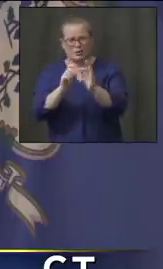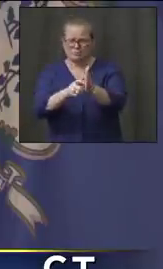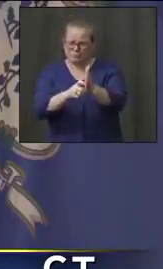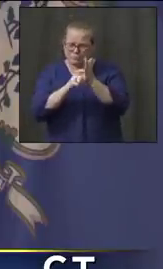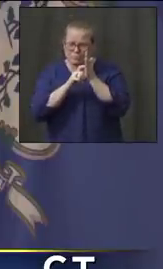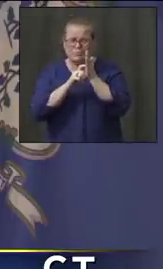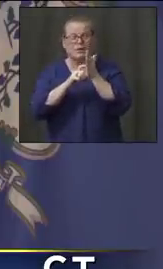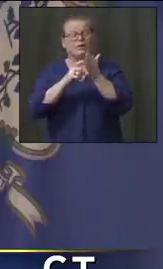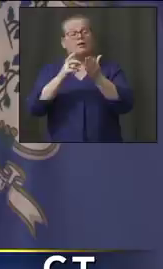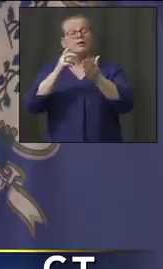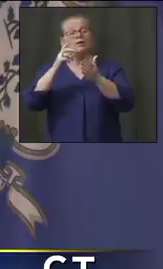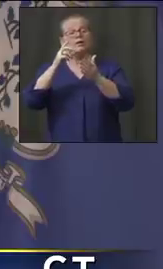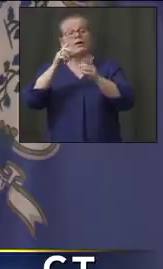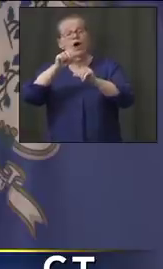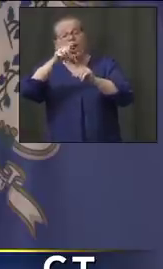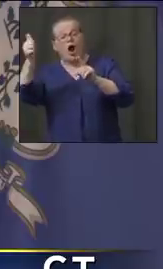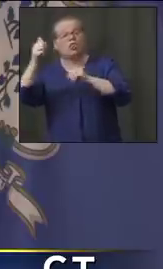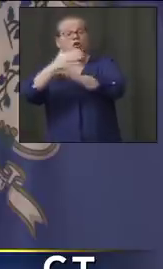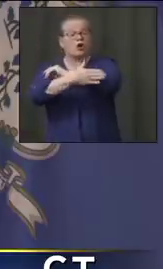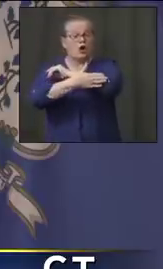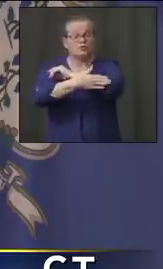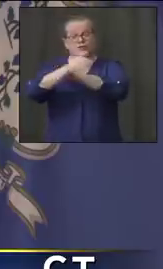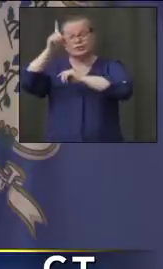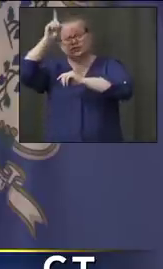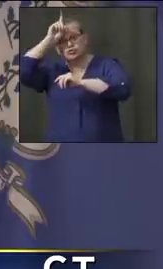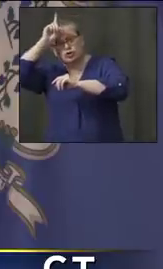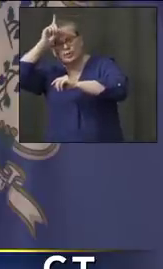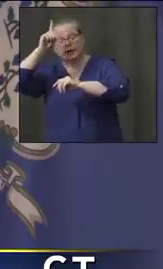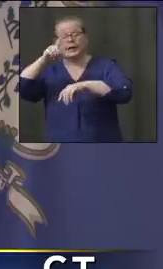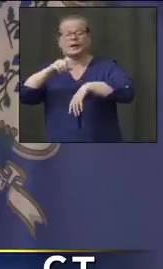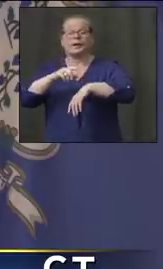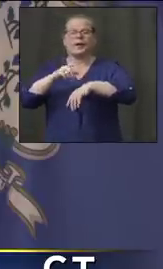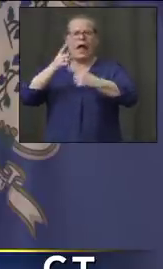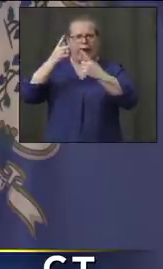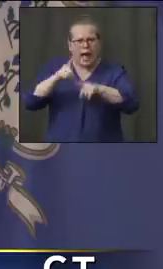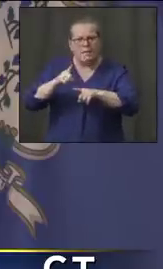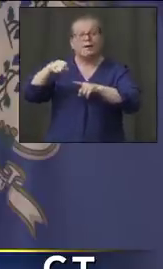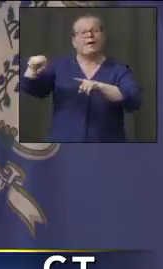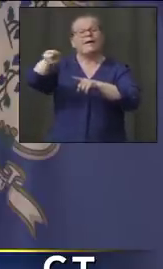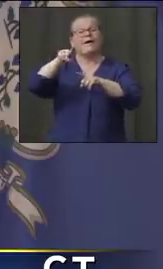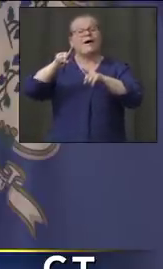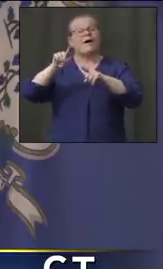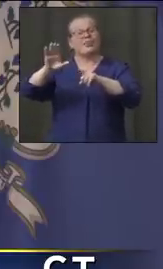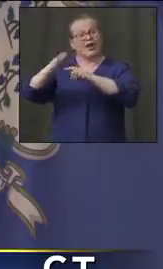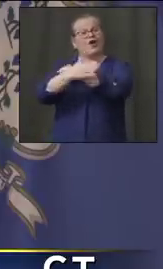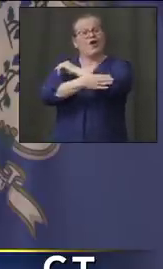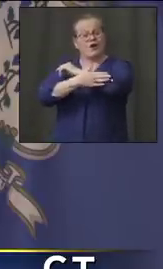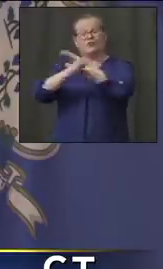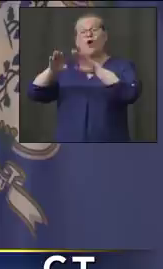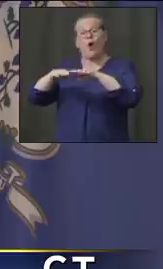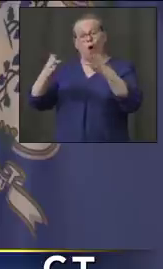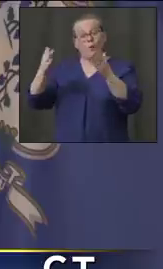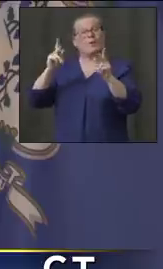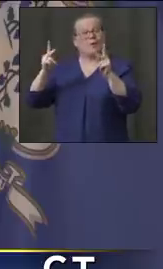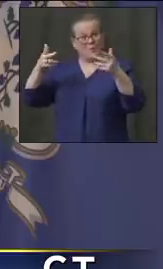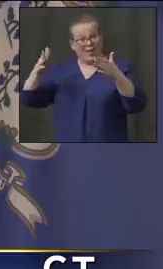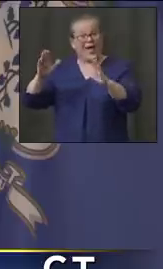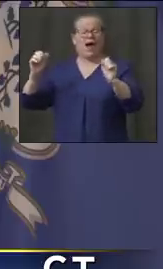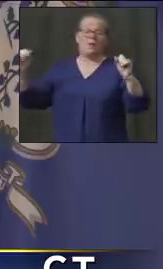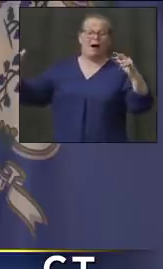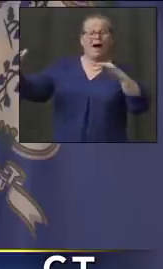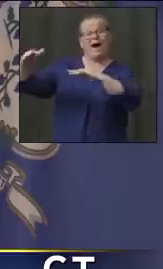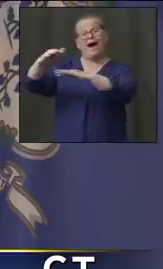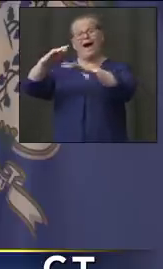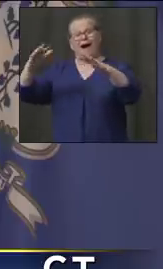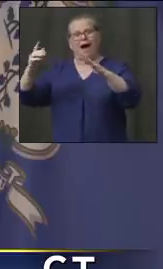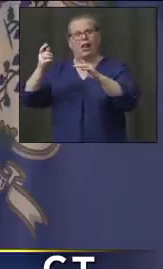in Germany and other places with a slight resurgence if we're not absolutely careful. And also, testing is important